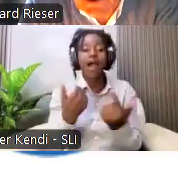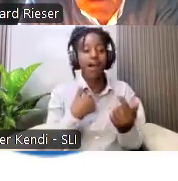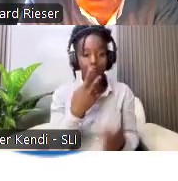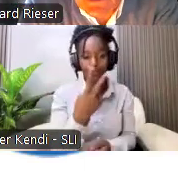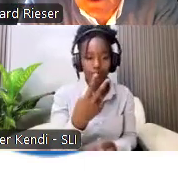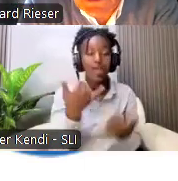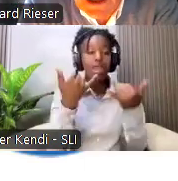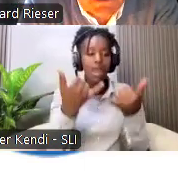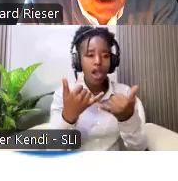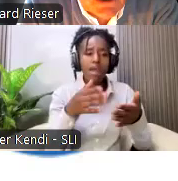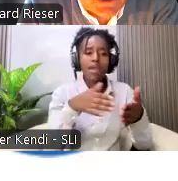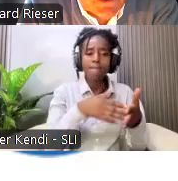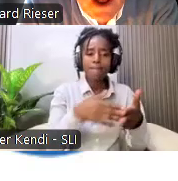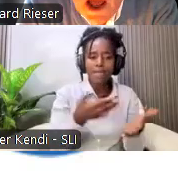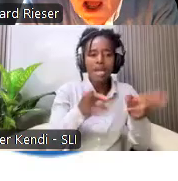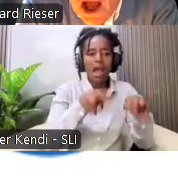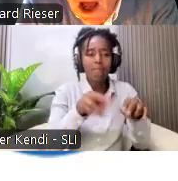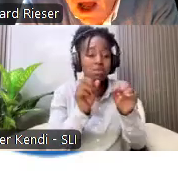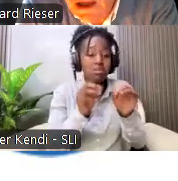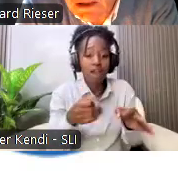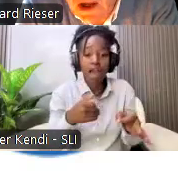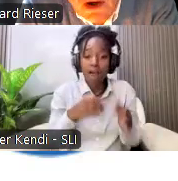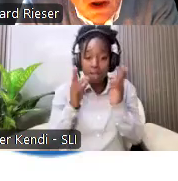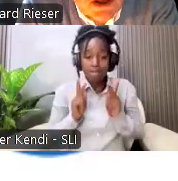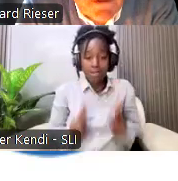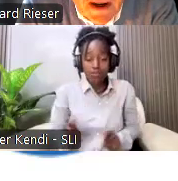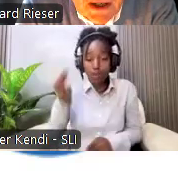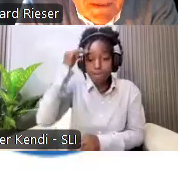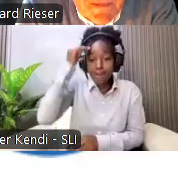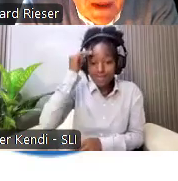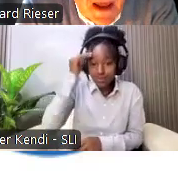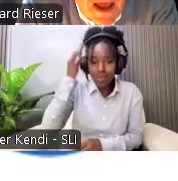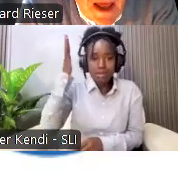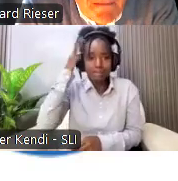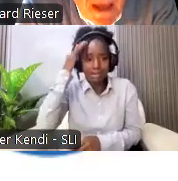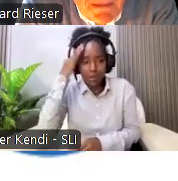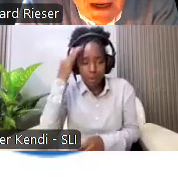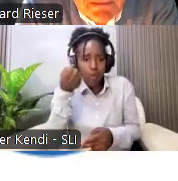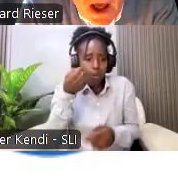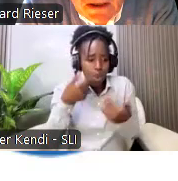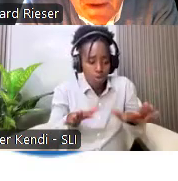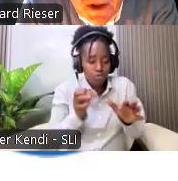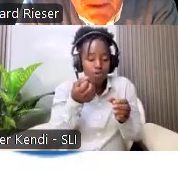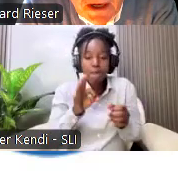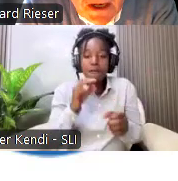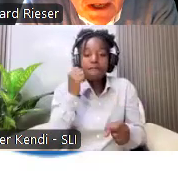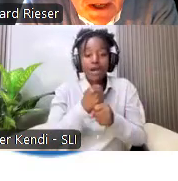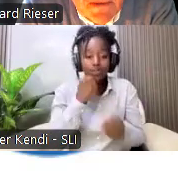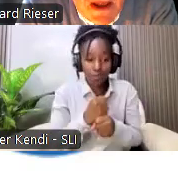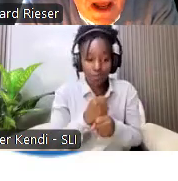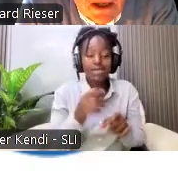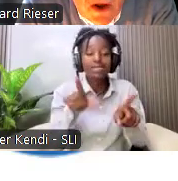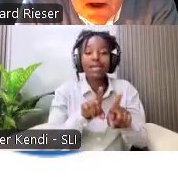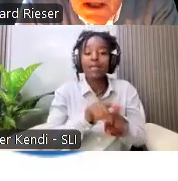to physical, mental, psychosocial loss of function. Impairment is part of the human